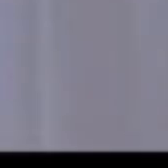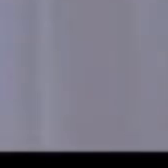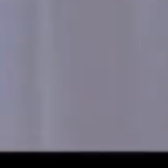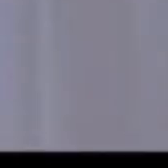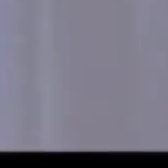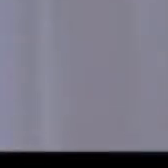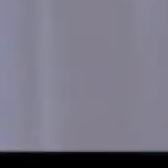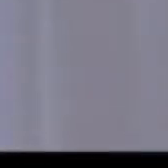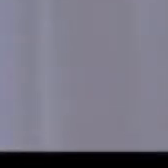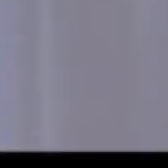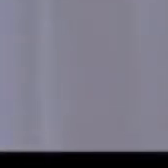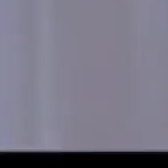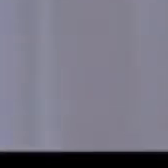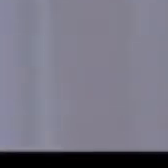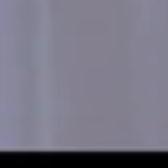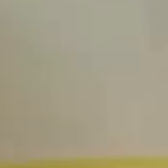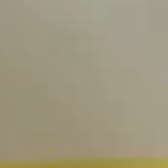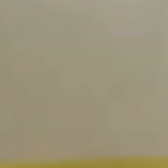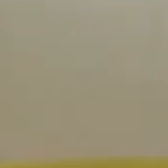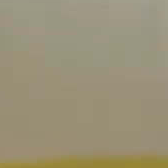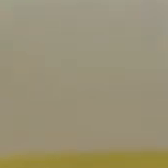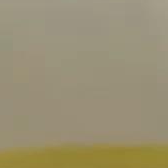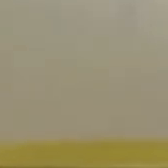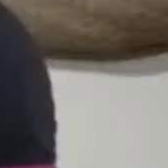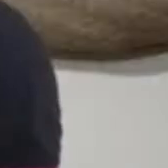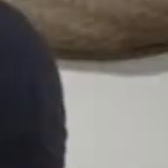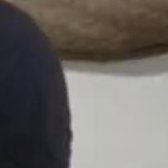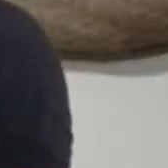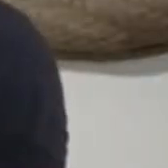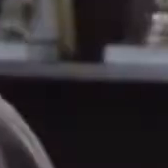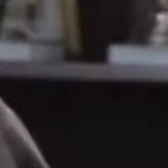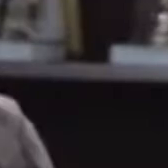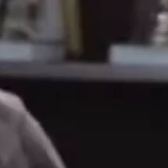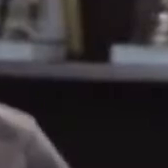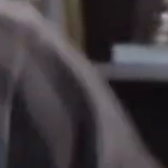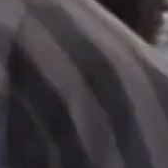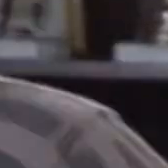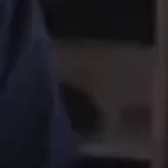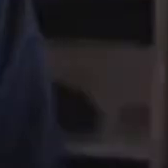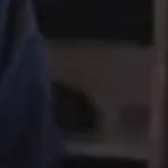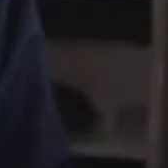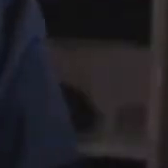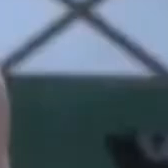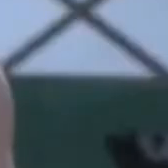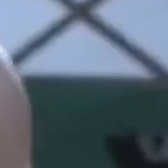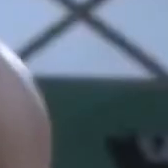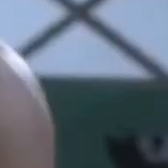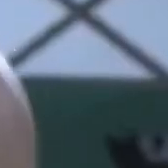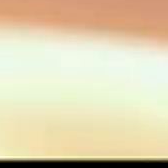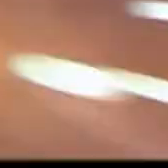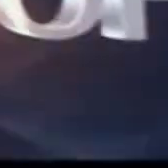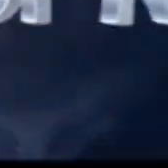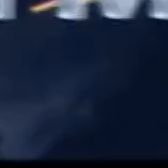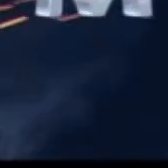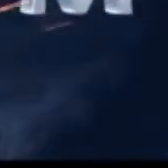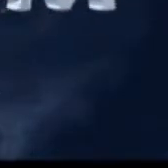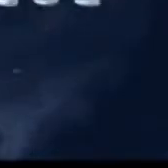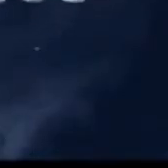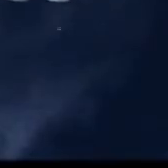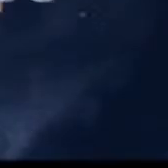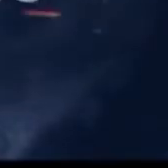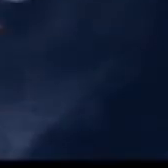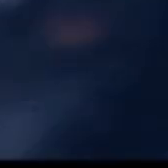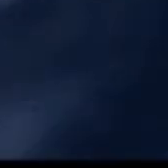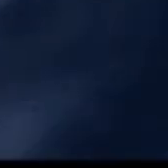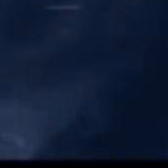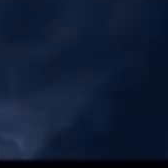It's a make or break chance. Your fun, fabulous, full team of Kona. Every fine